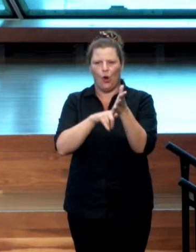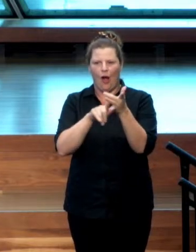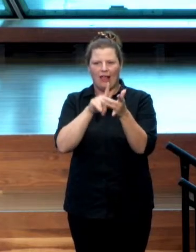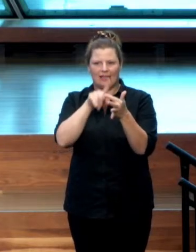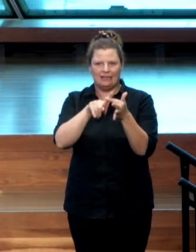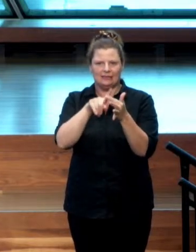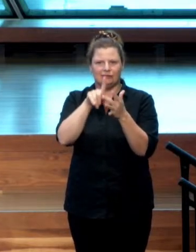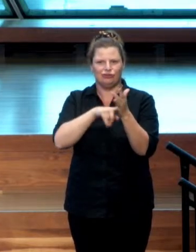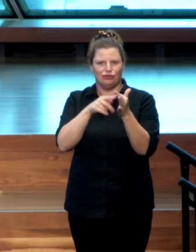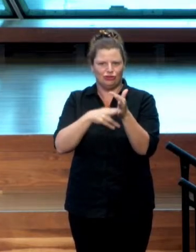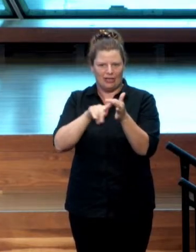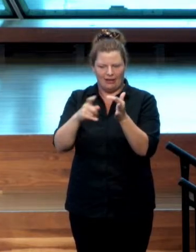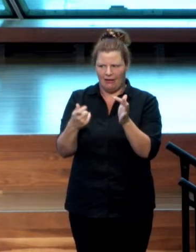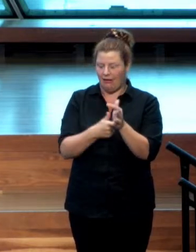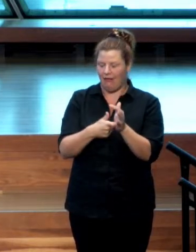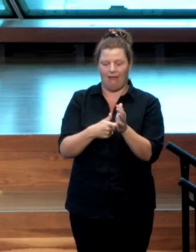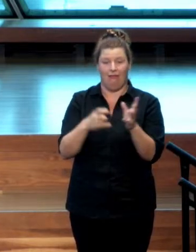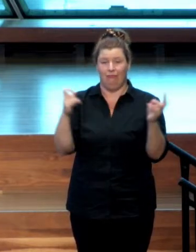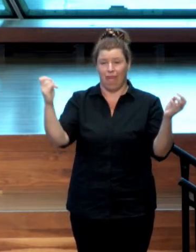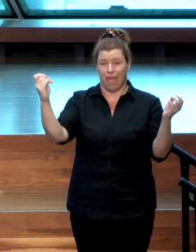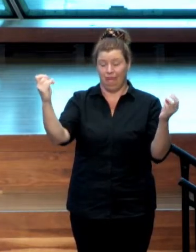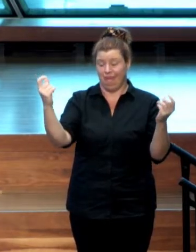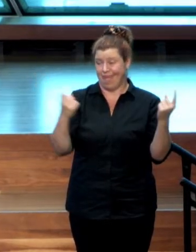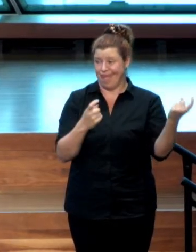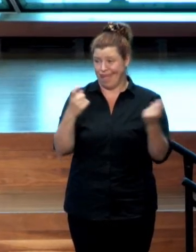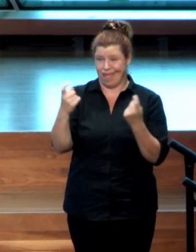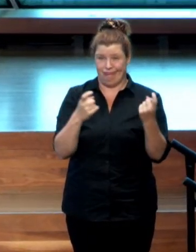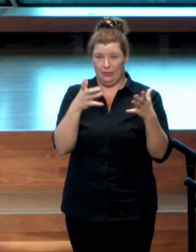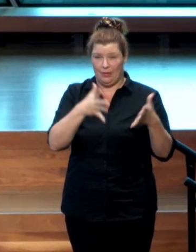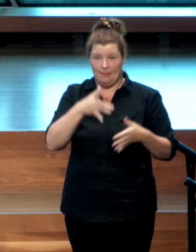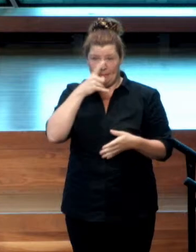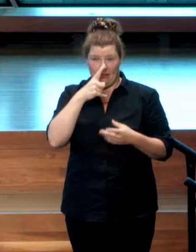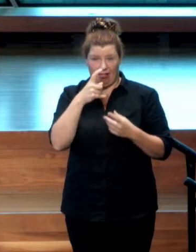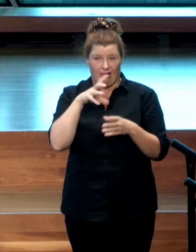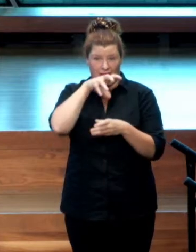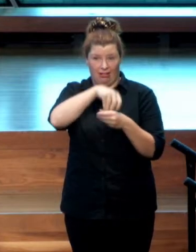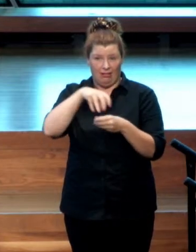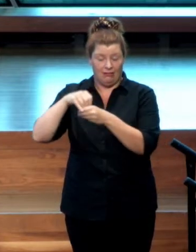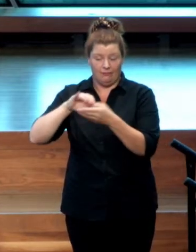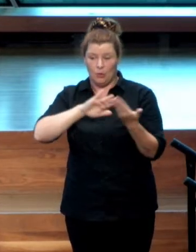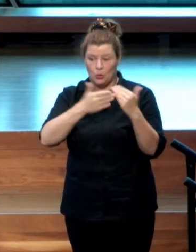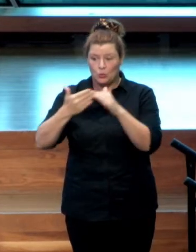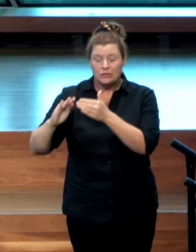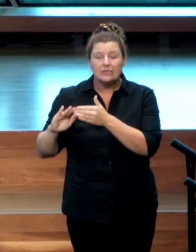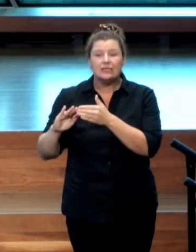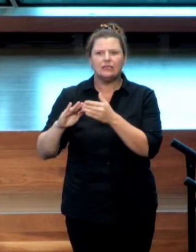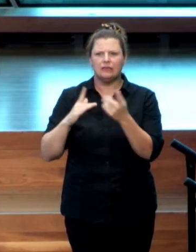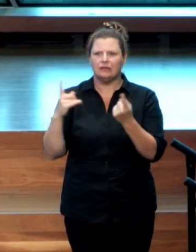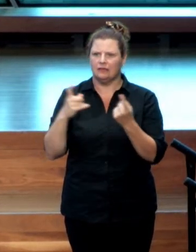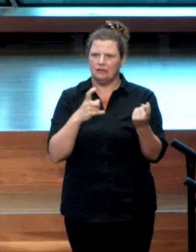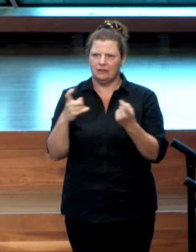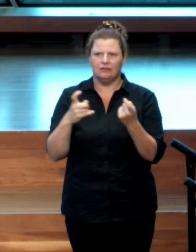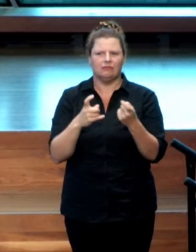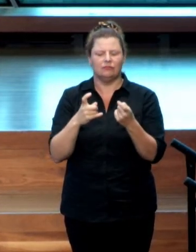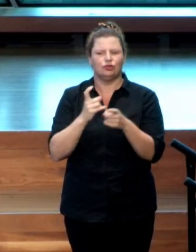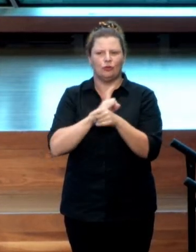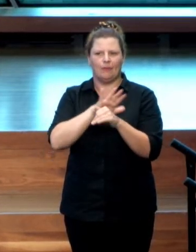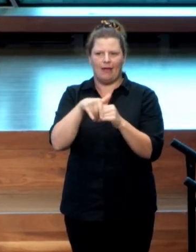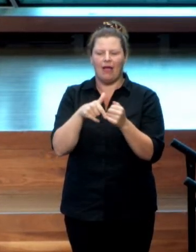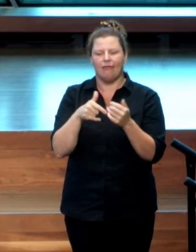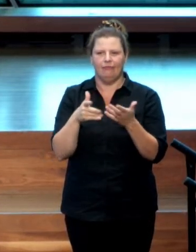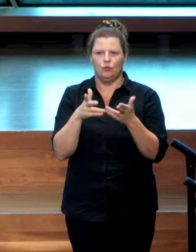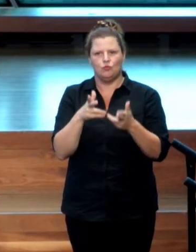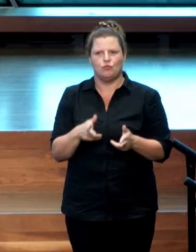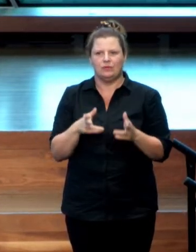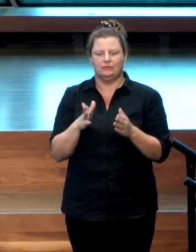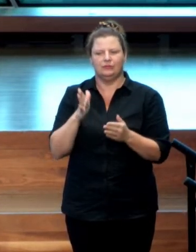the turnout amongst our community, as well as other folks who are coming and willing to hear about the humanity of black folks. So that was